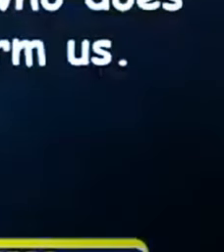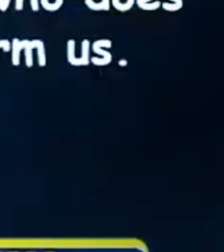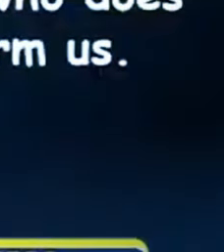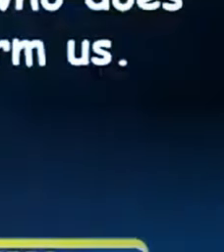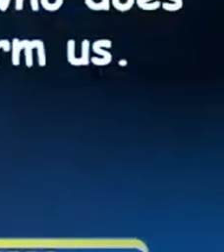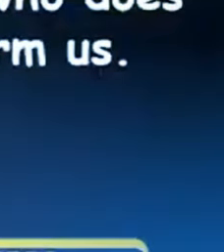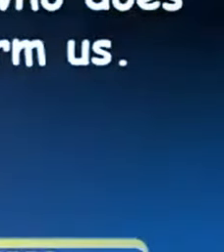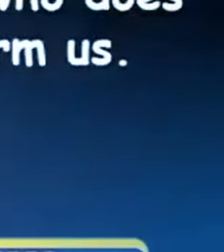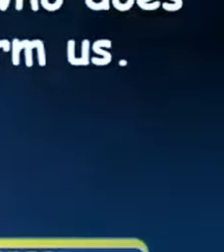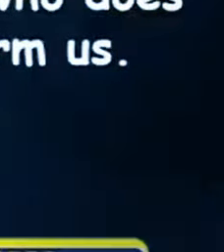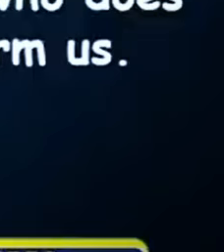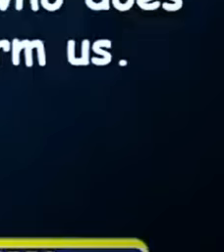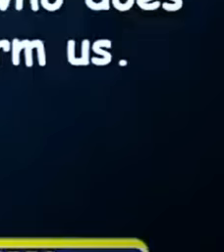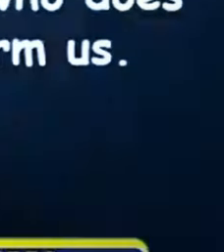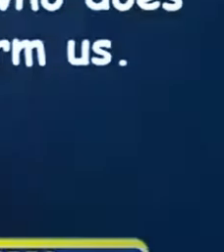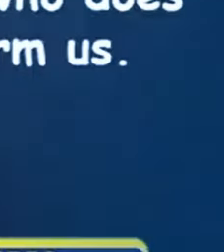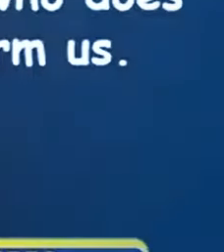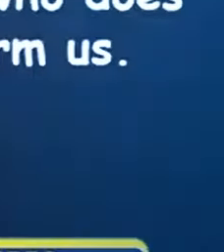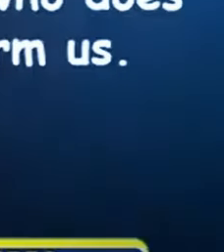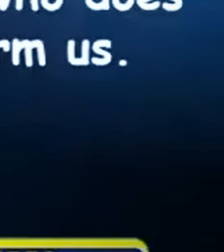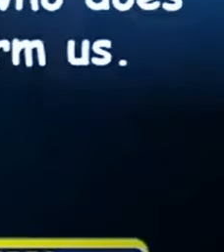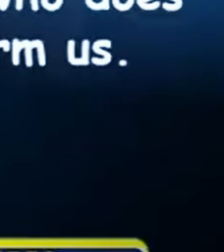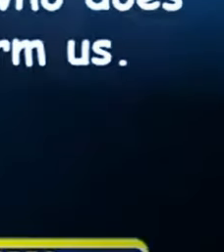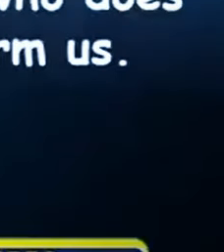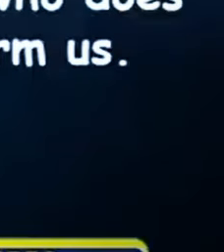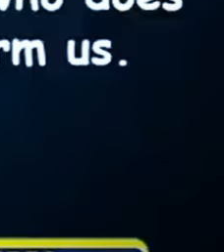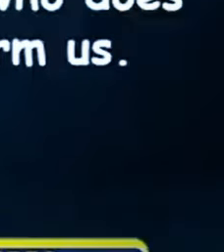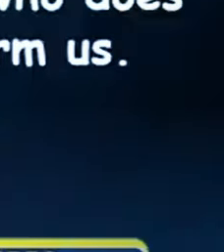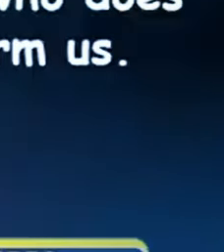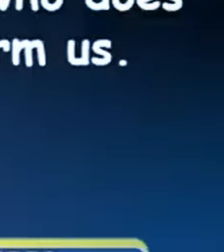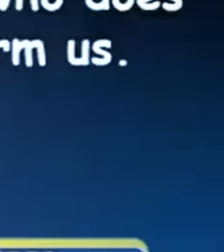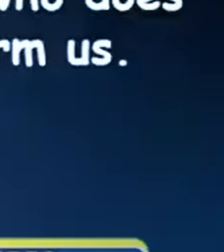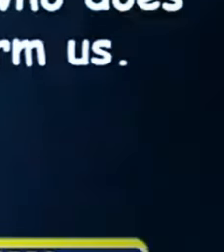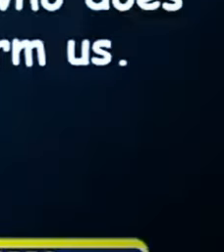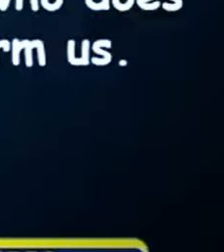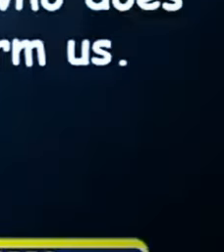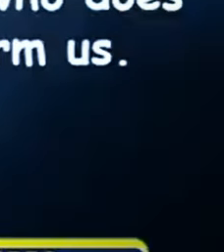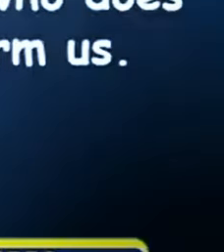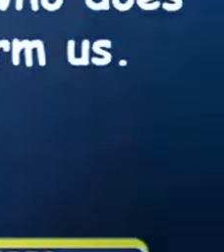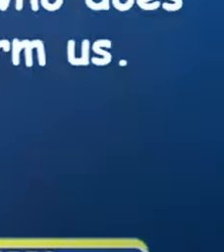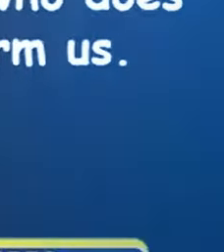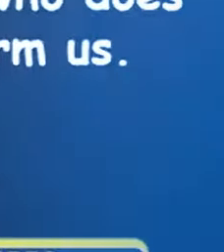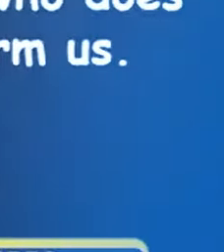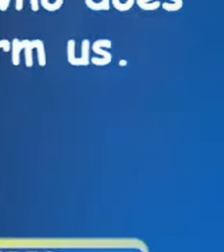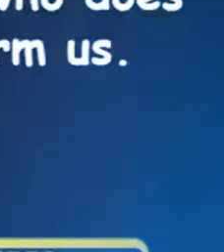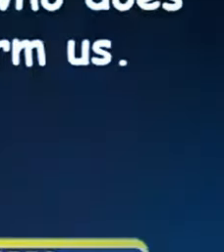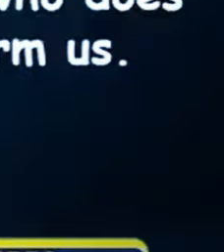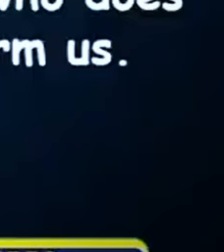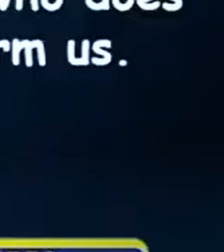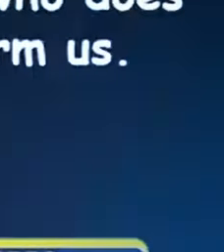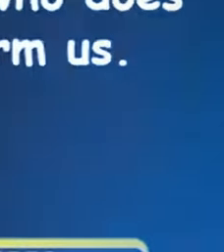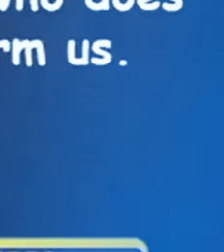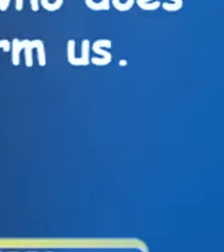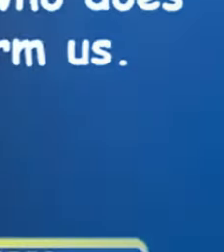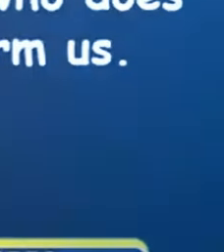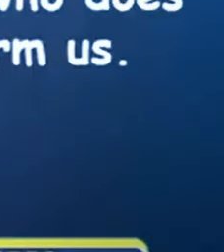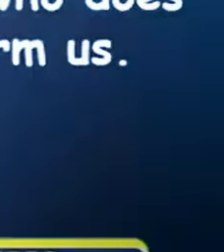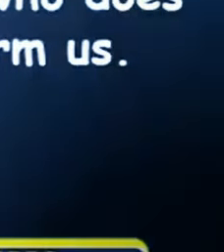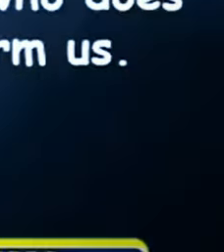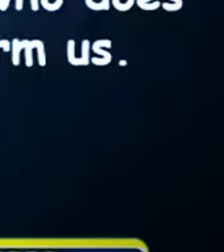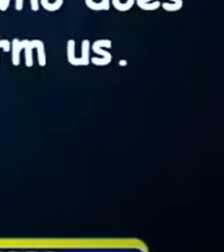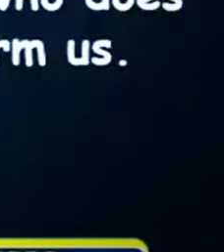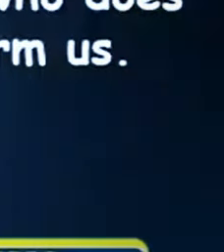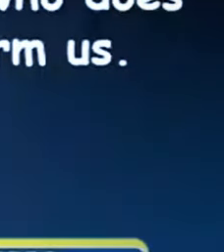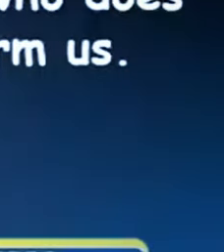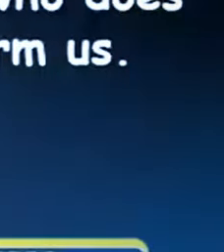Whether in good times or bad times, our attitude should be an attitude of gratitude to the